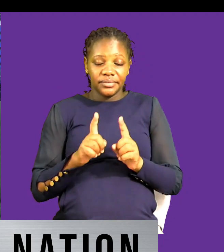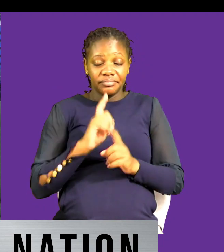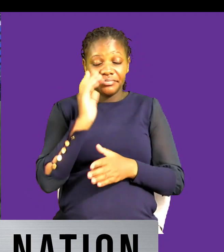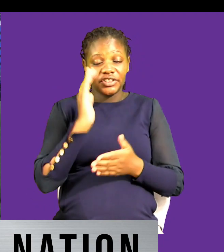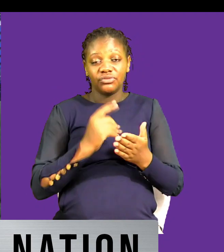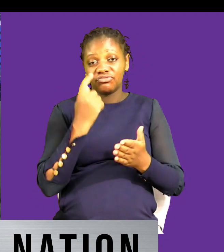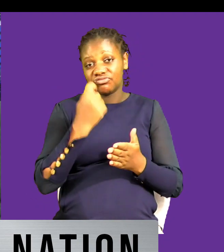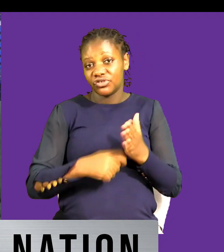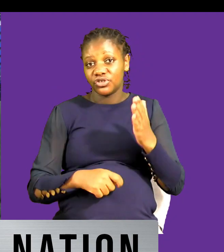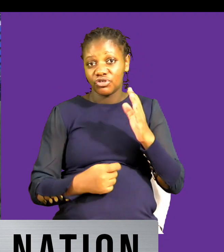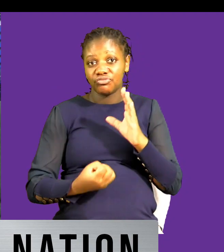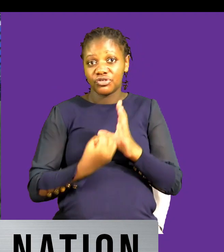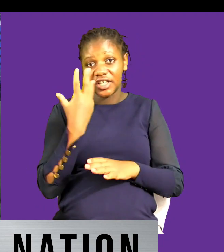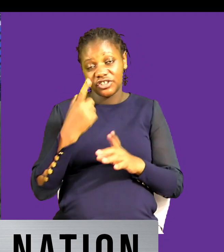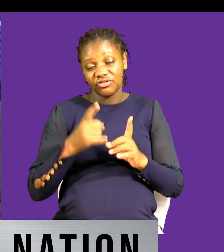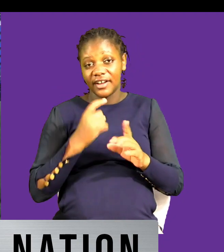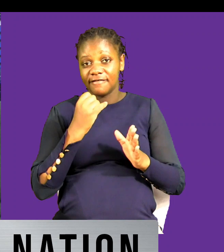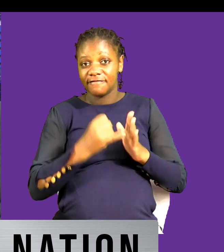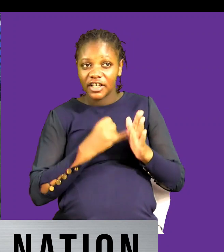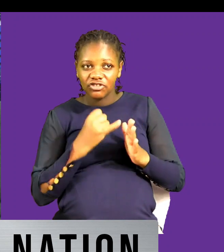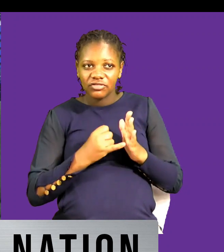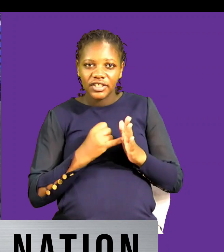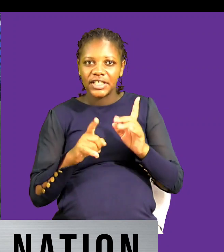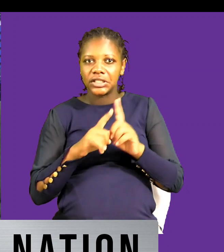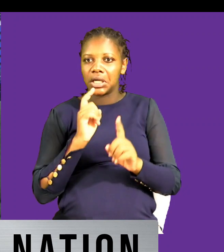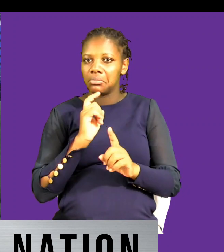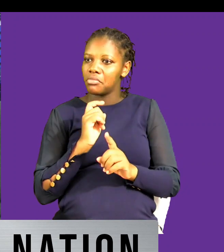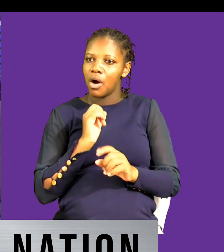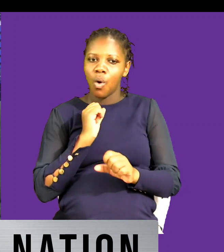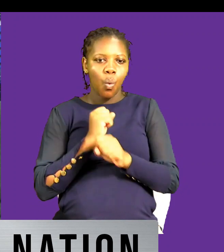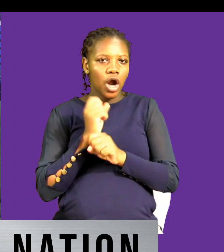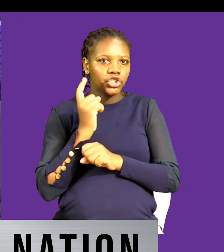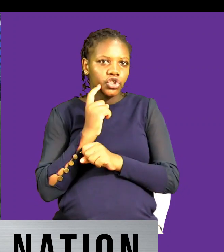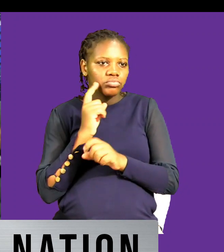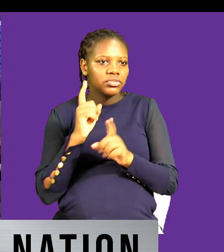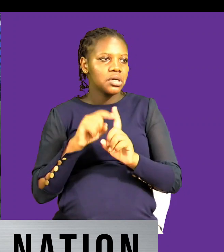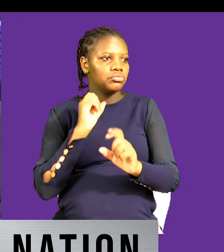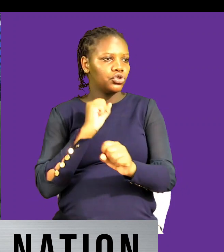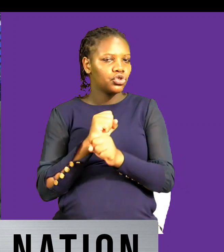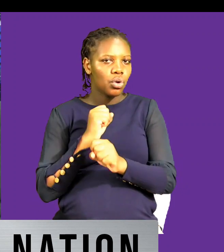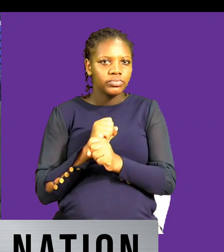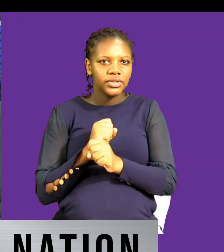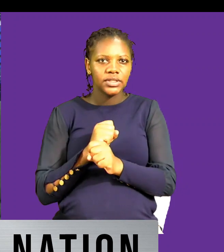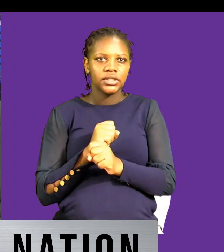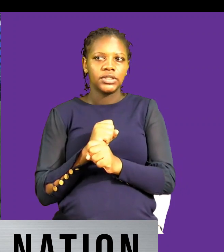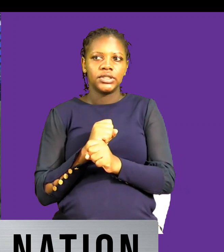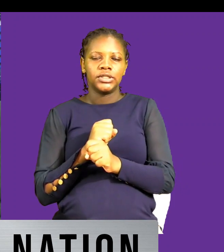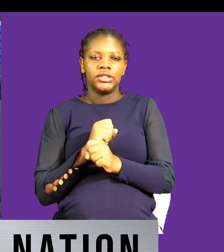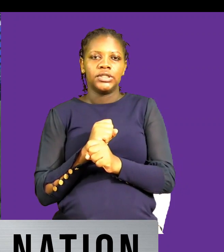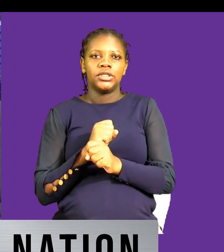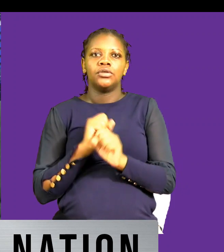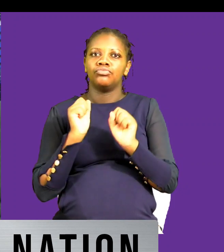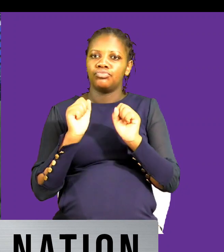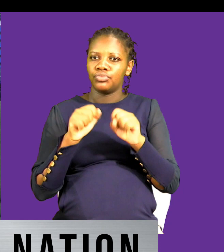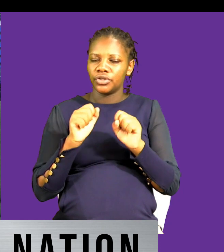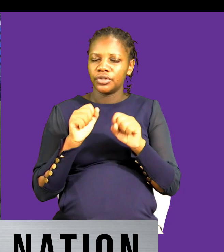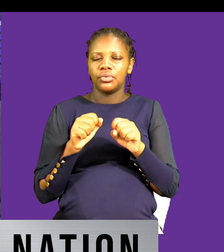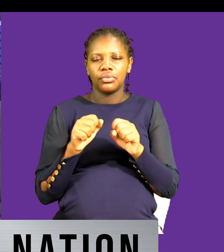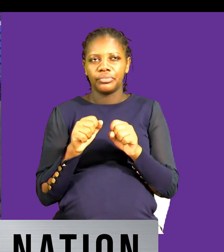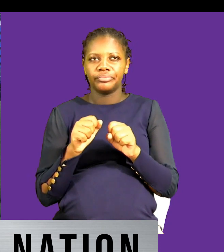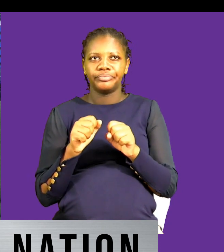that factories and workshops and jobs and other establishments are